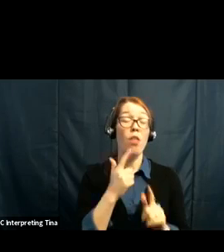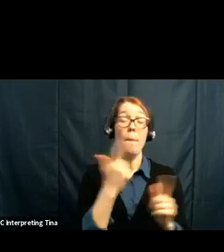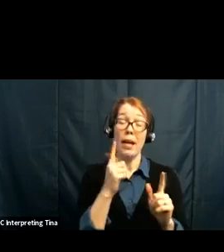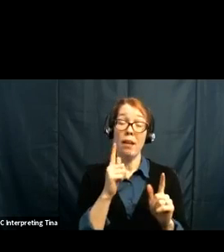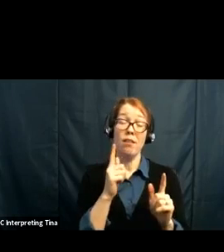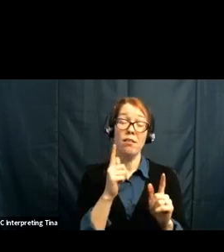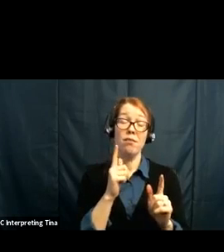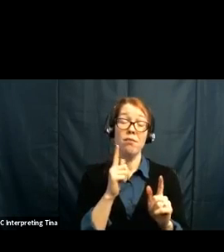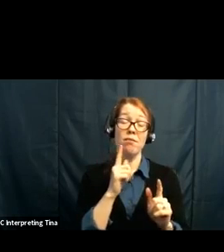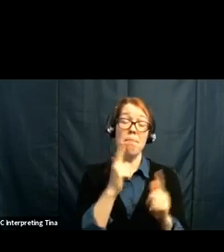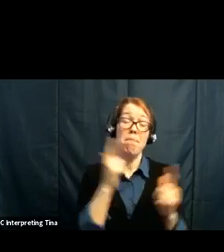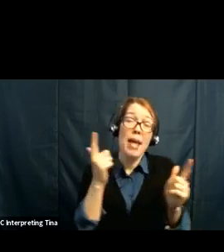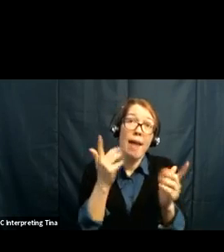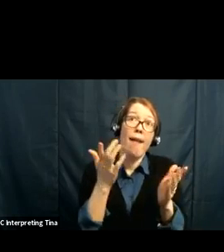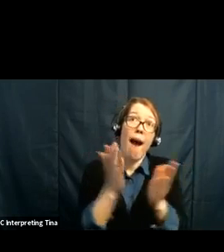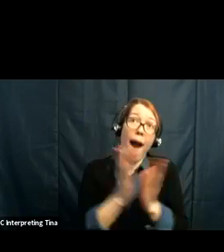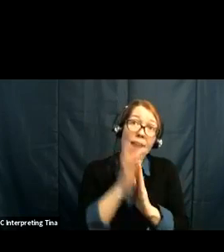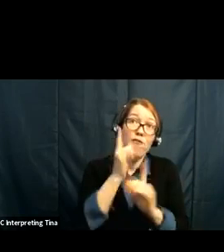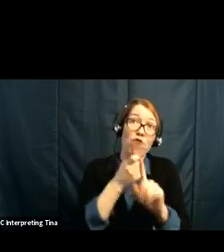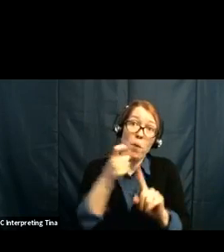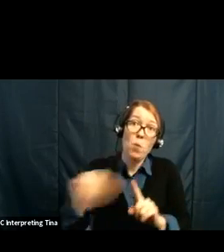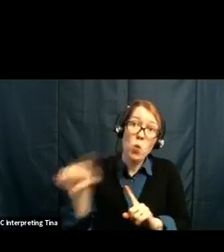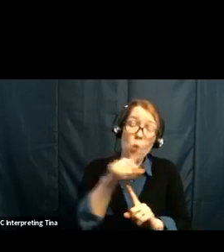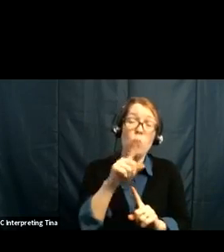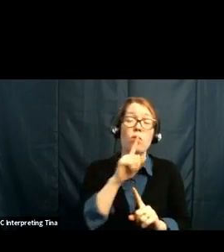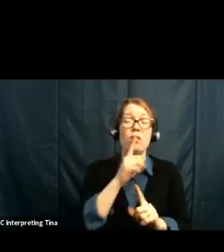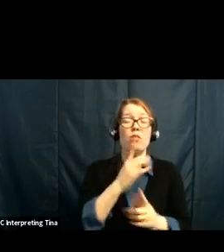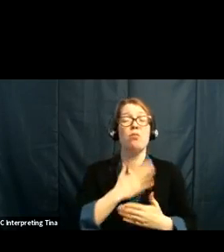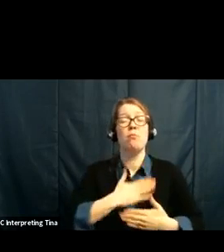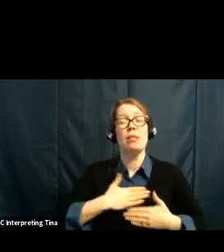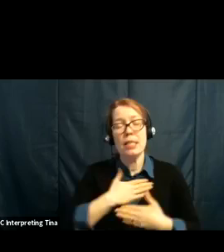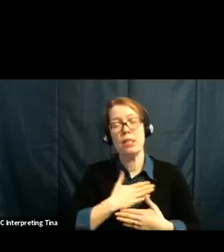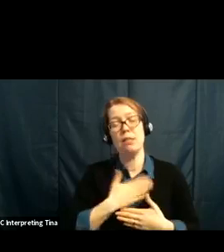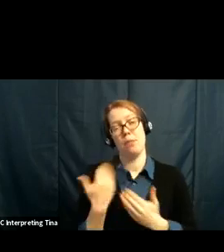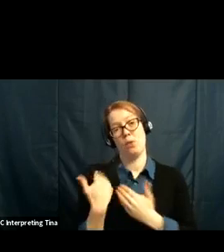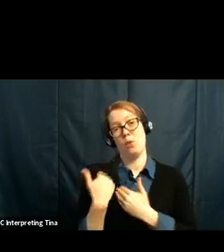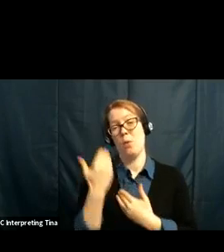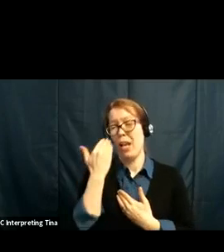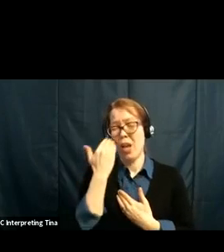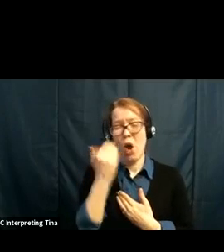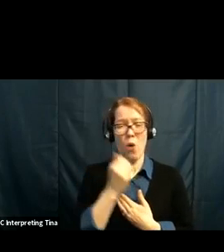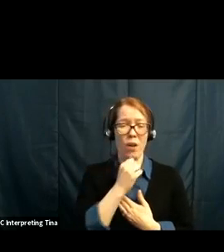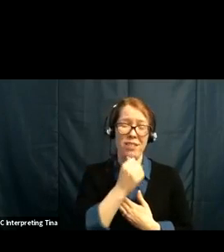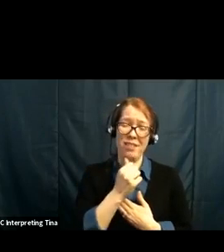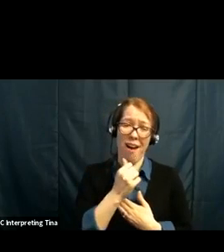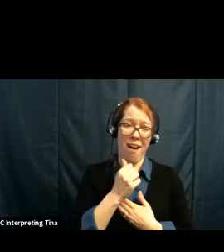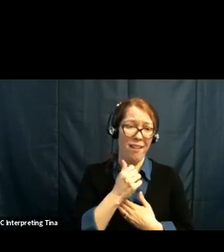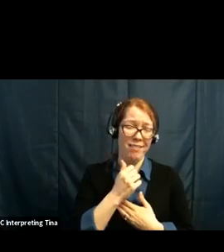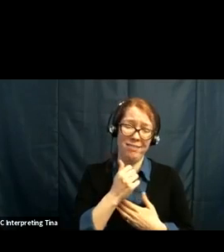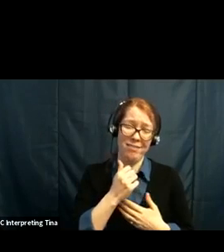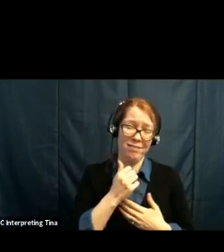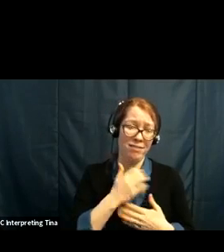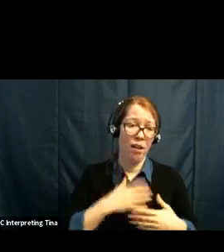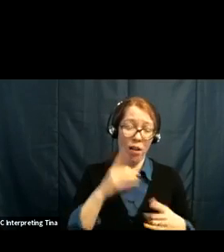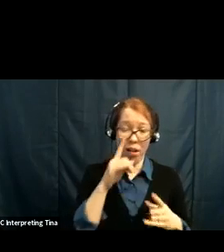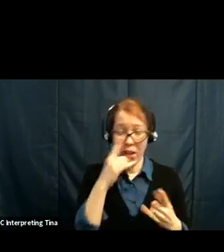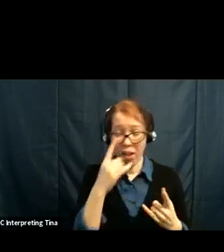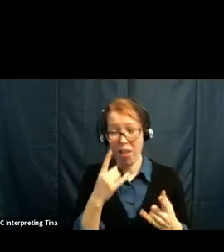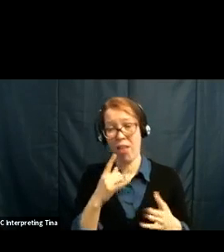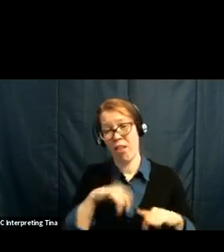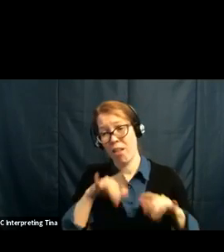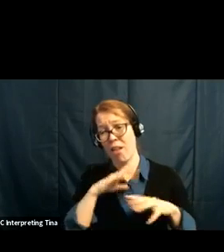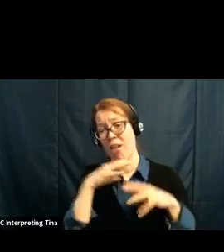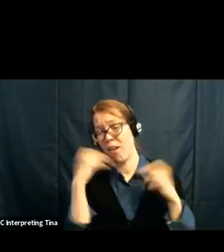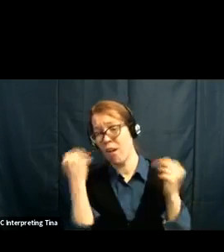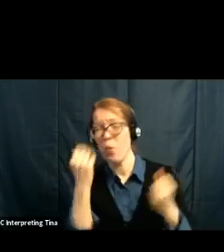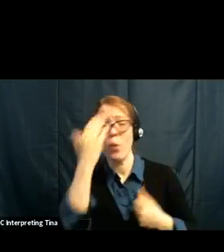be responsible. We know it's not pleasant. We know this is an inconvenient. Our life has been disrupted in 2020